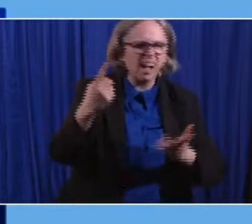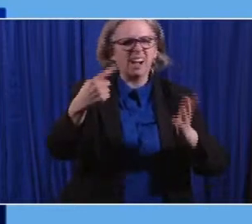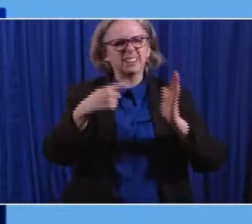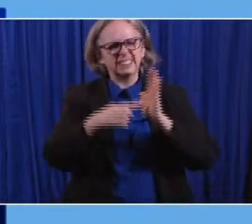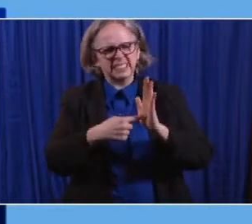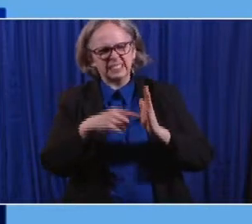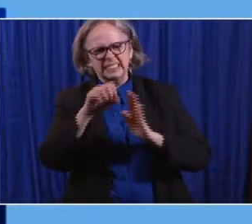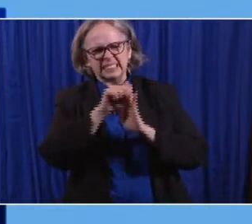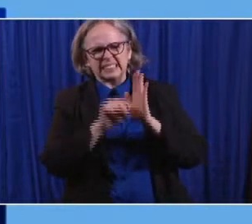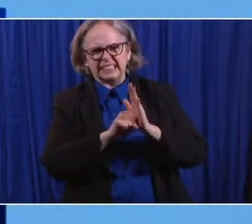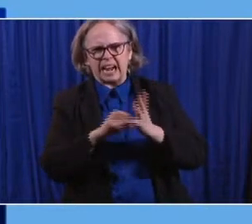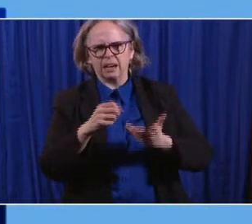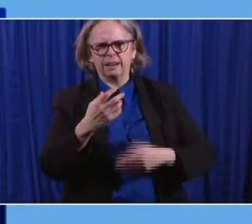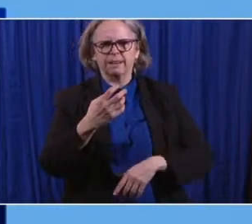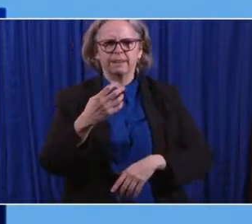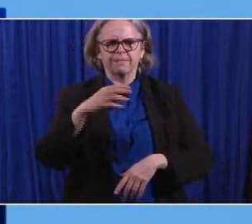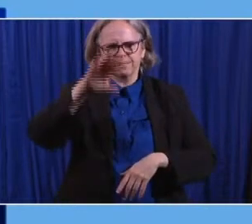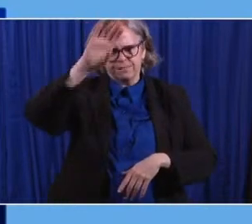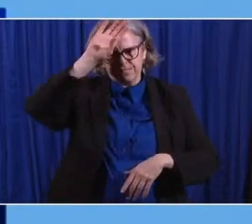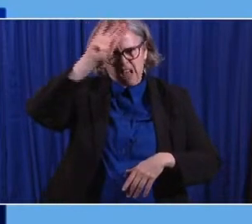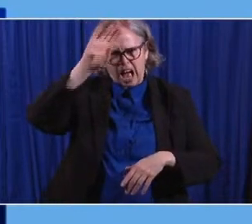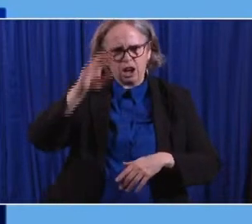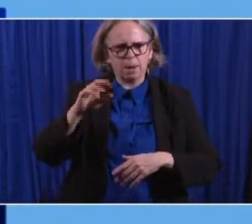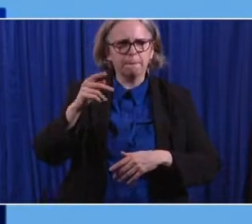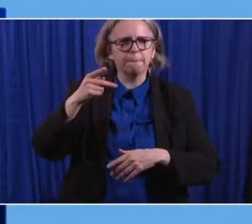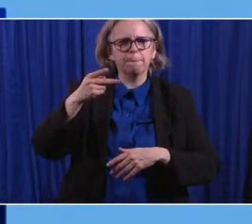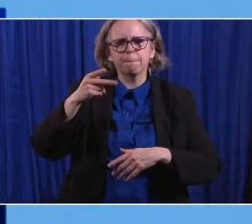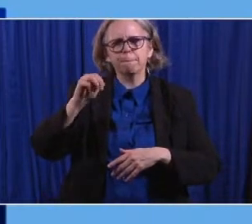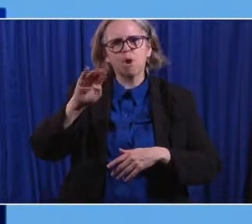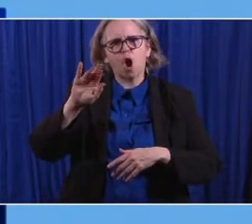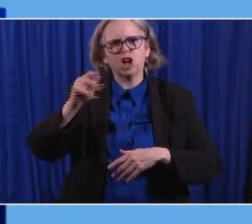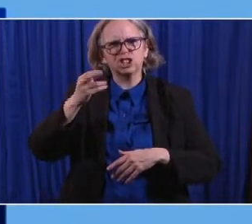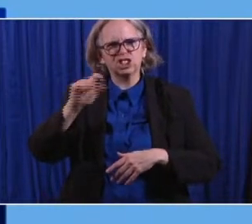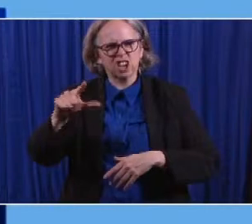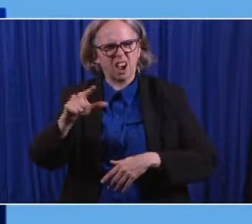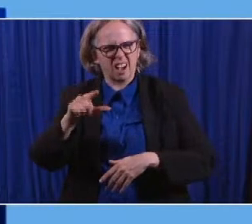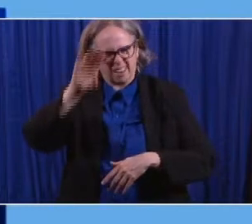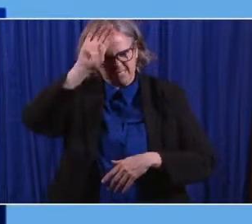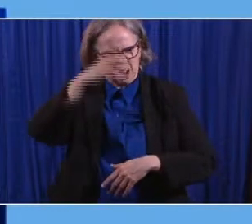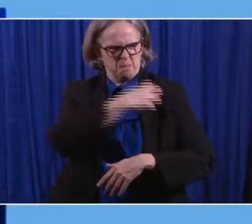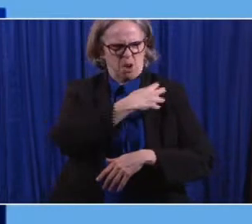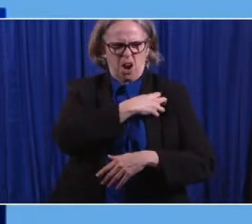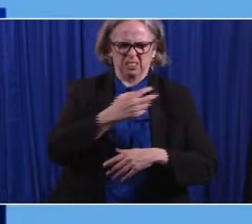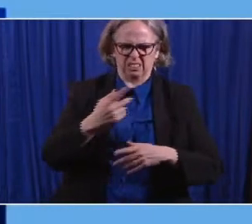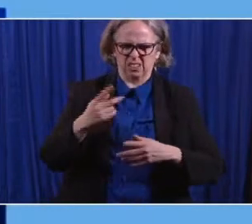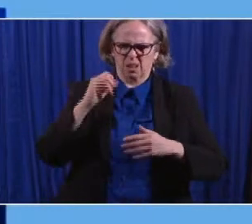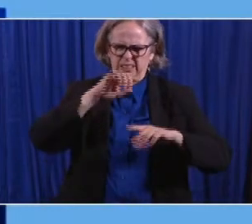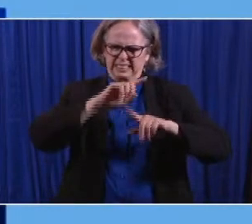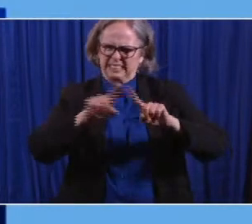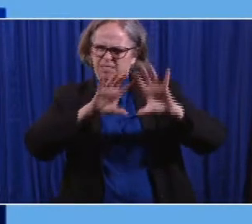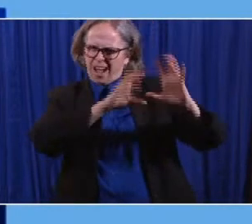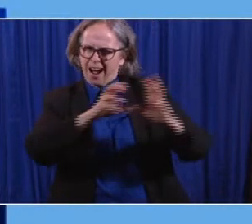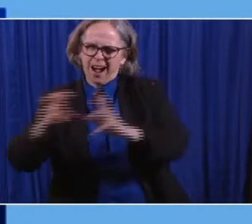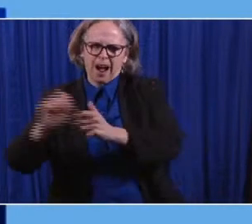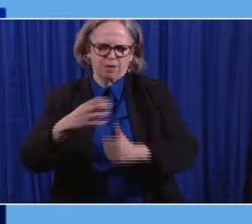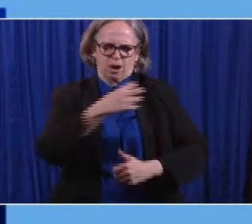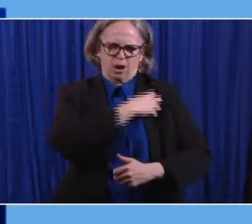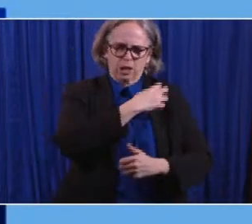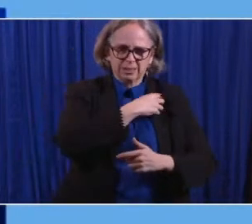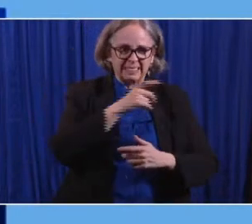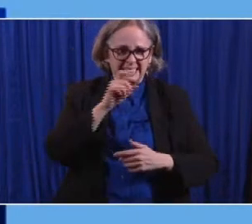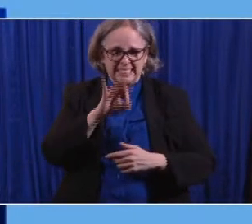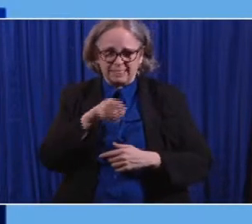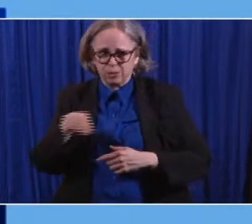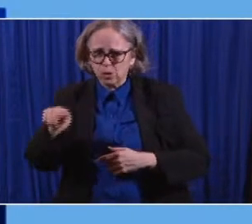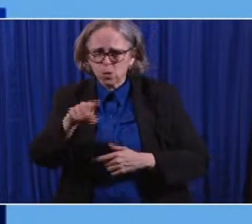federal transportation security officers, and other federal law enforcement officers who do not have access to vaccination from